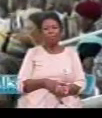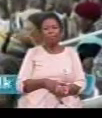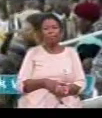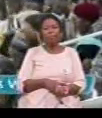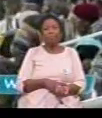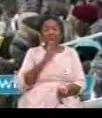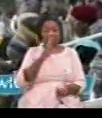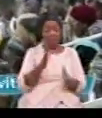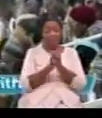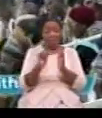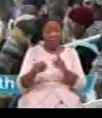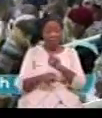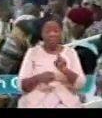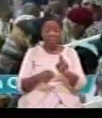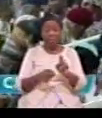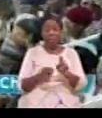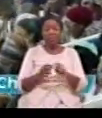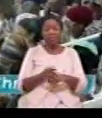Are you praying?